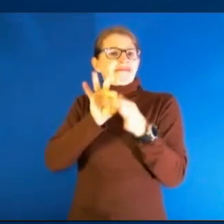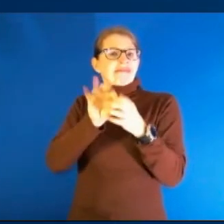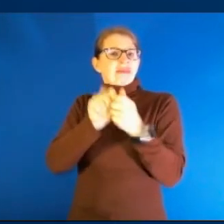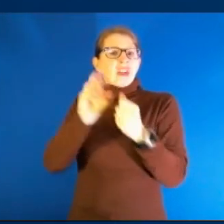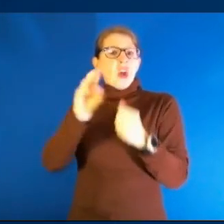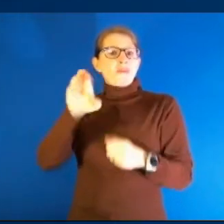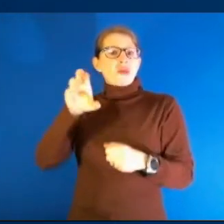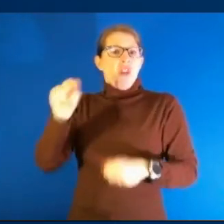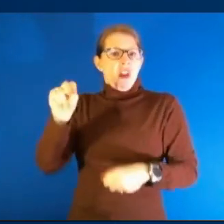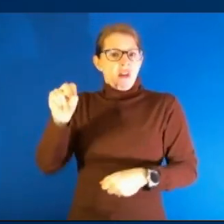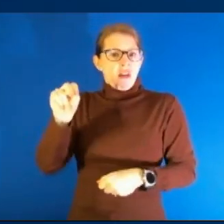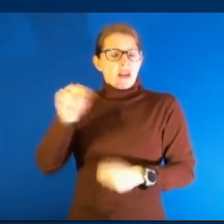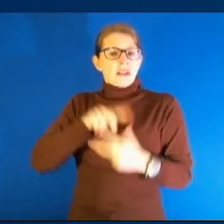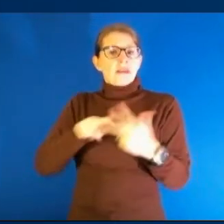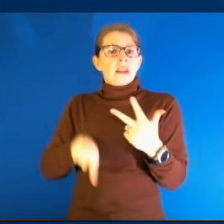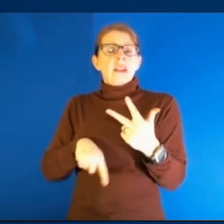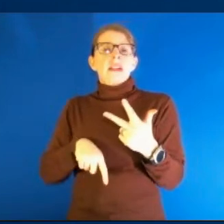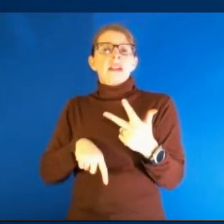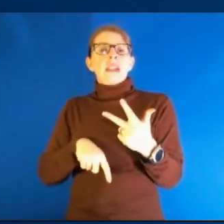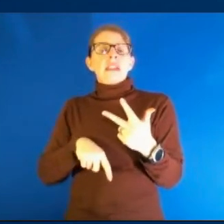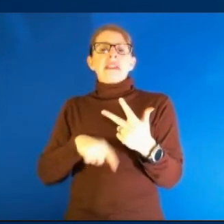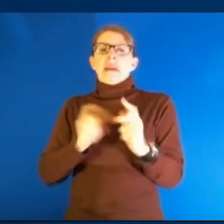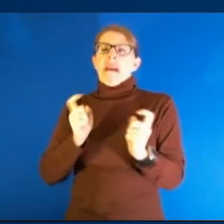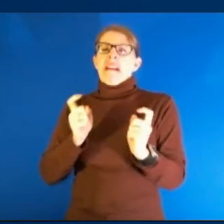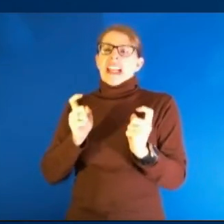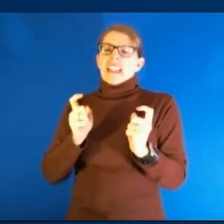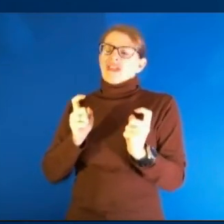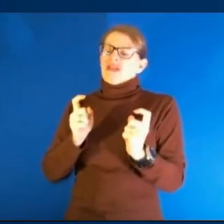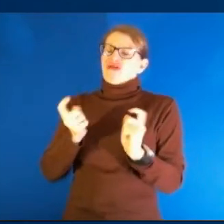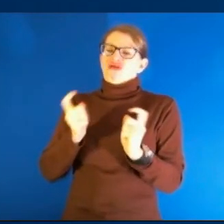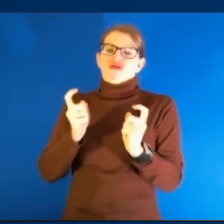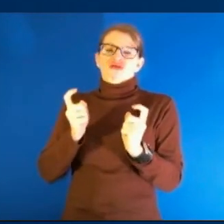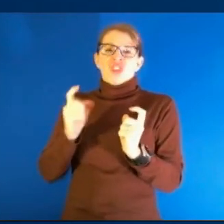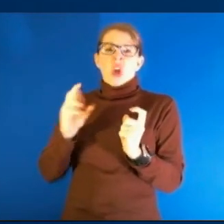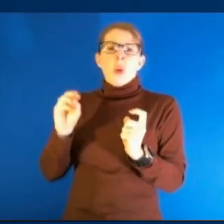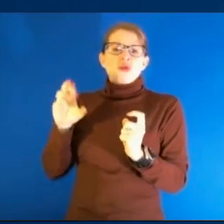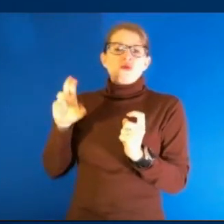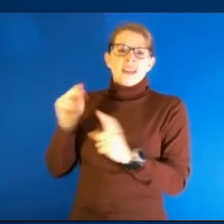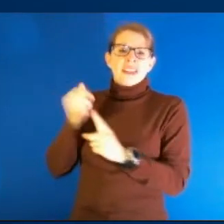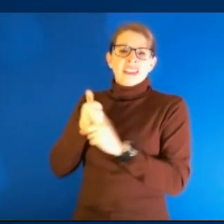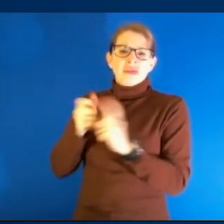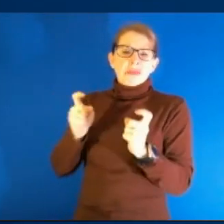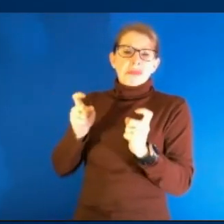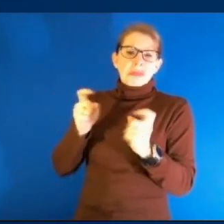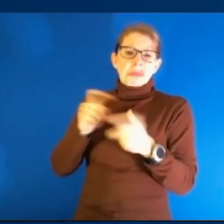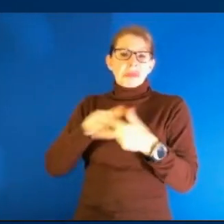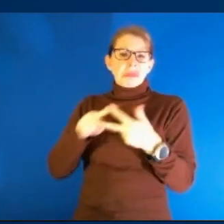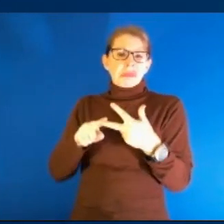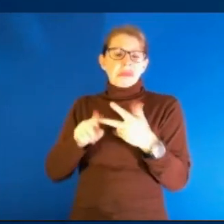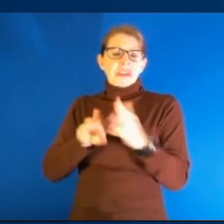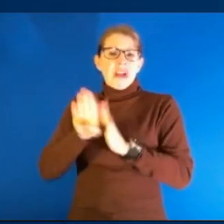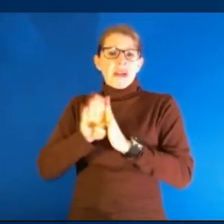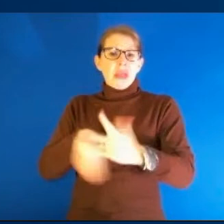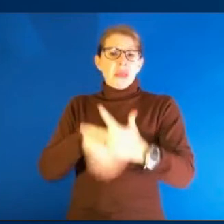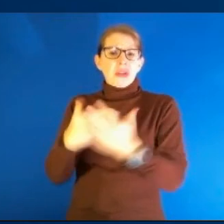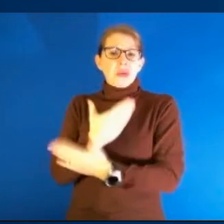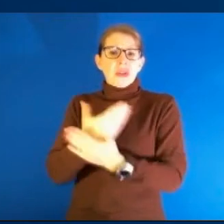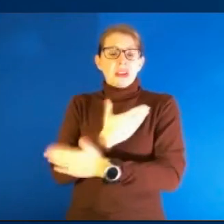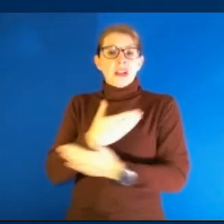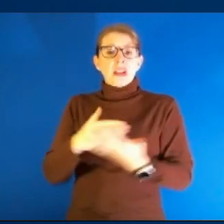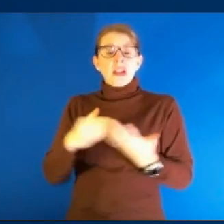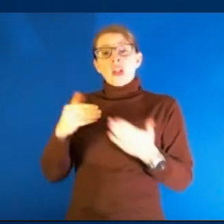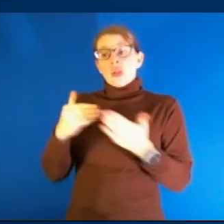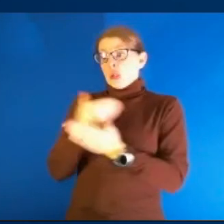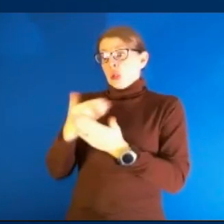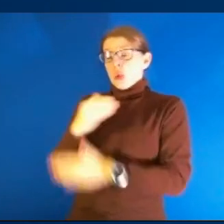And there are modifications, there's slight changes to Omicron. And there were some concerns that this new stealth variant